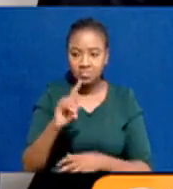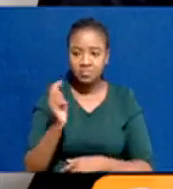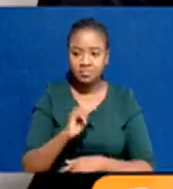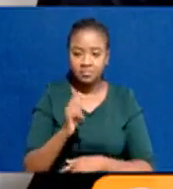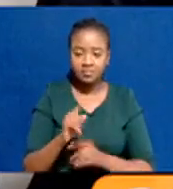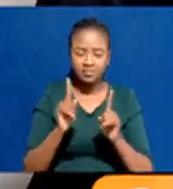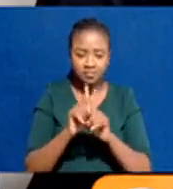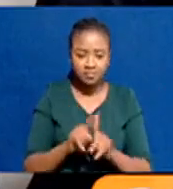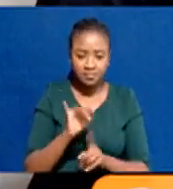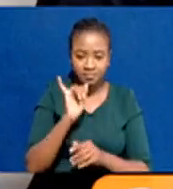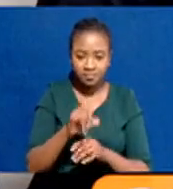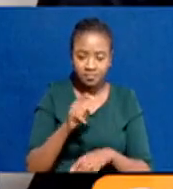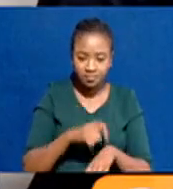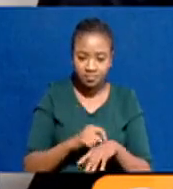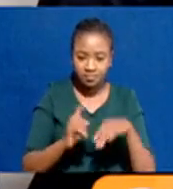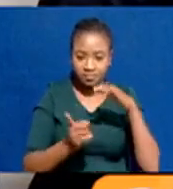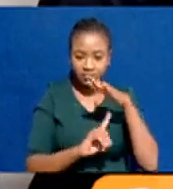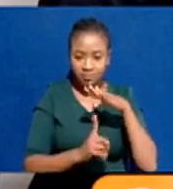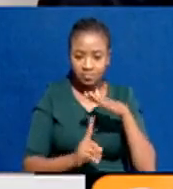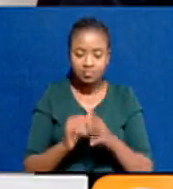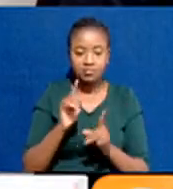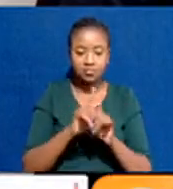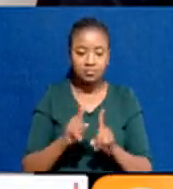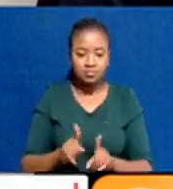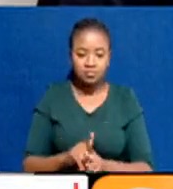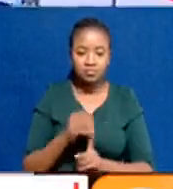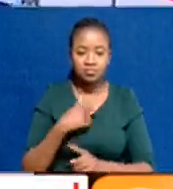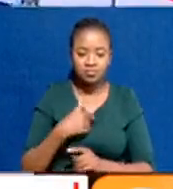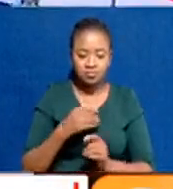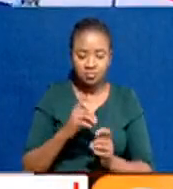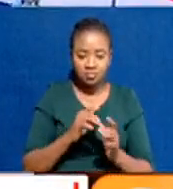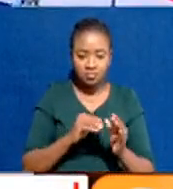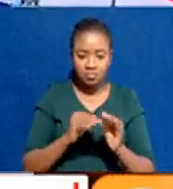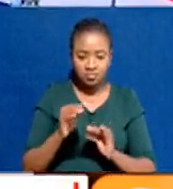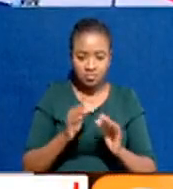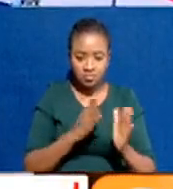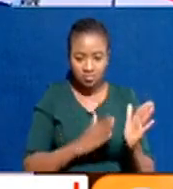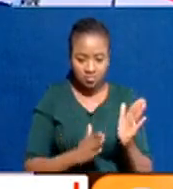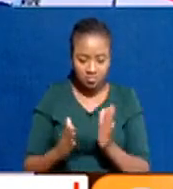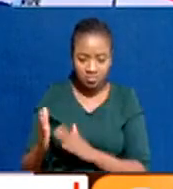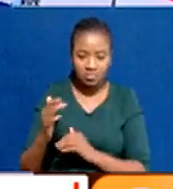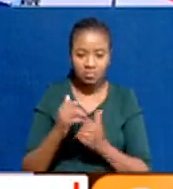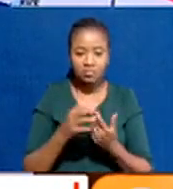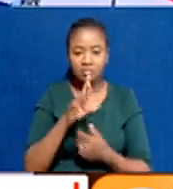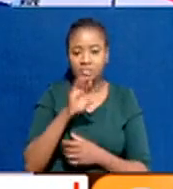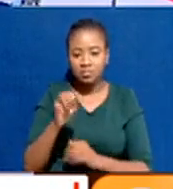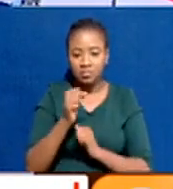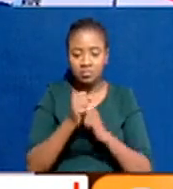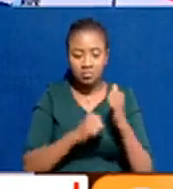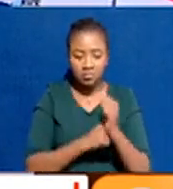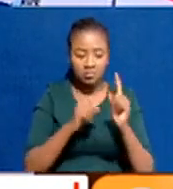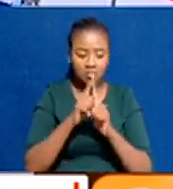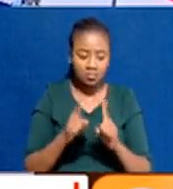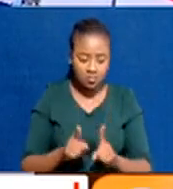Chair, the ministry had undergone some reorganization and restructuring, and therefore at that time